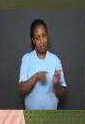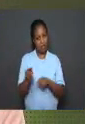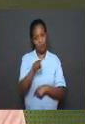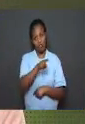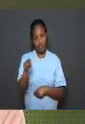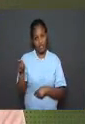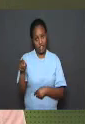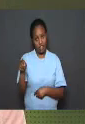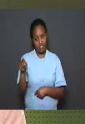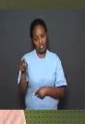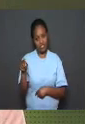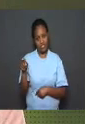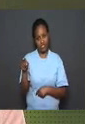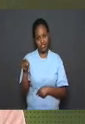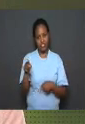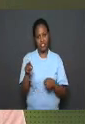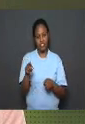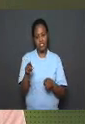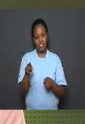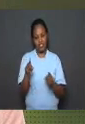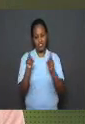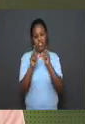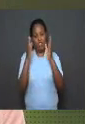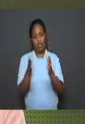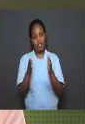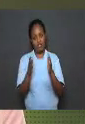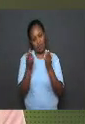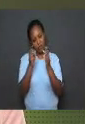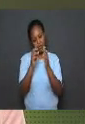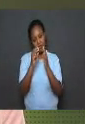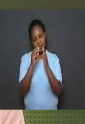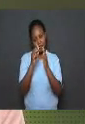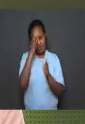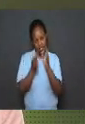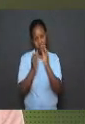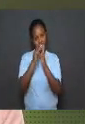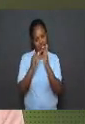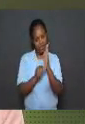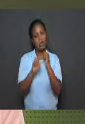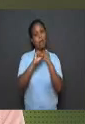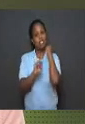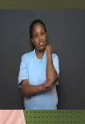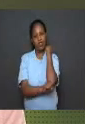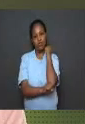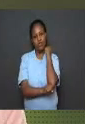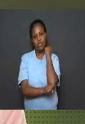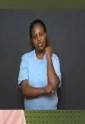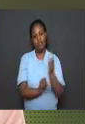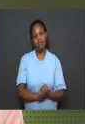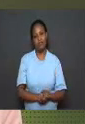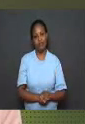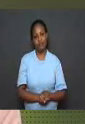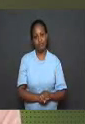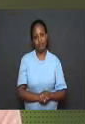the foundation of the justice system, including legal institutions